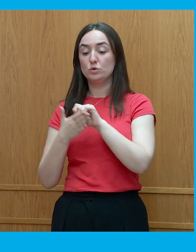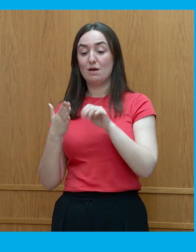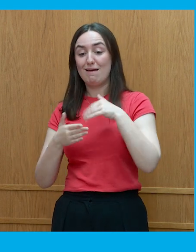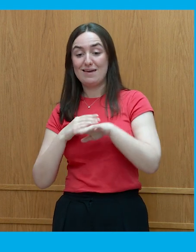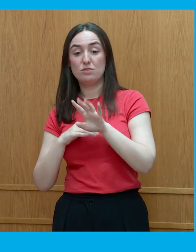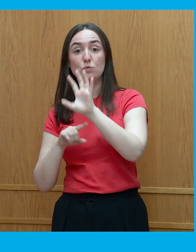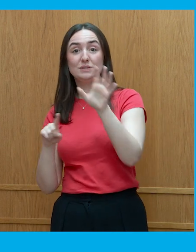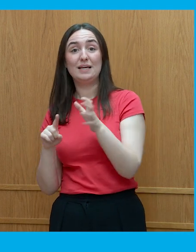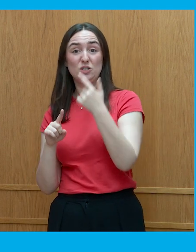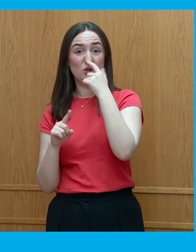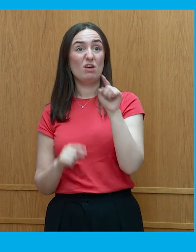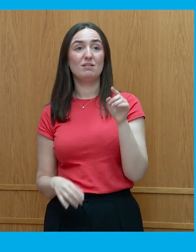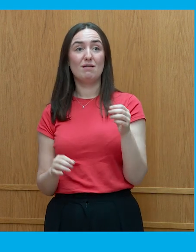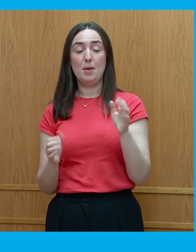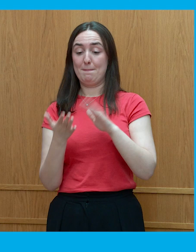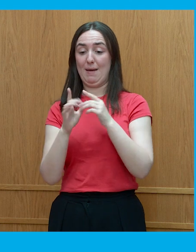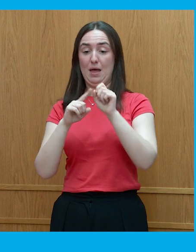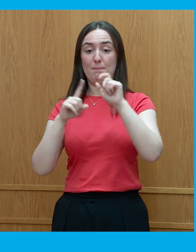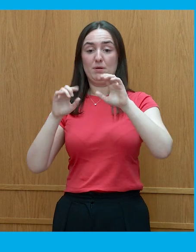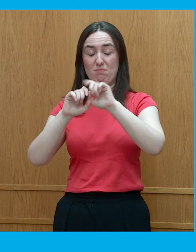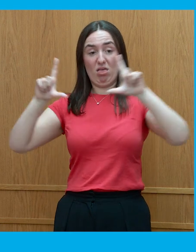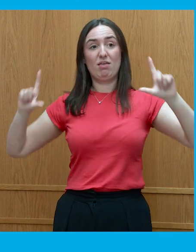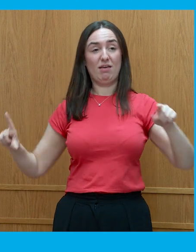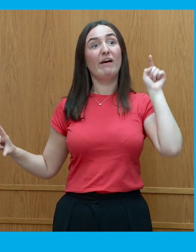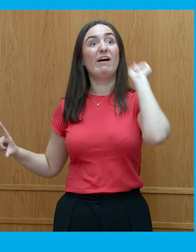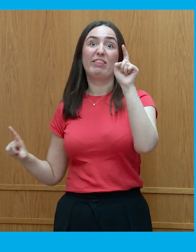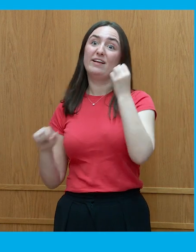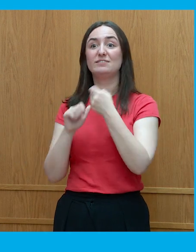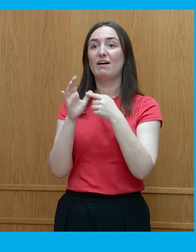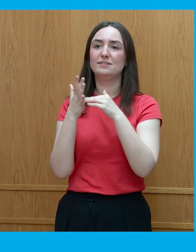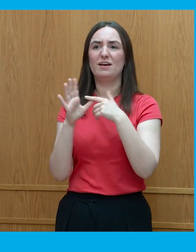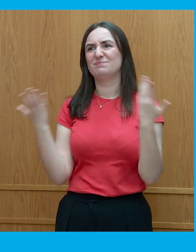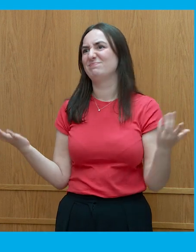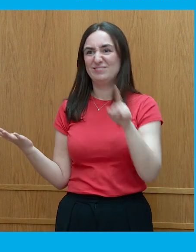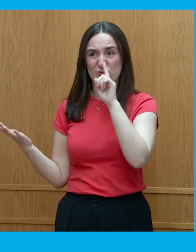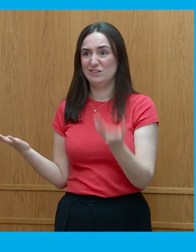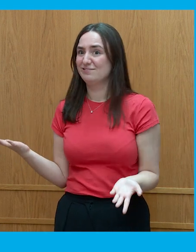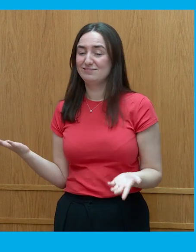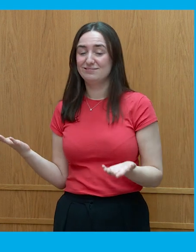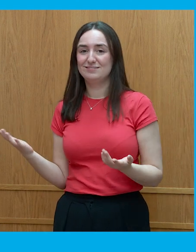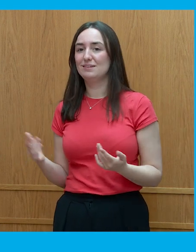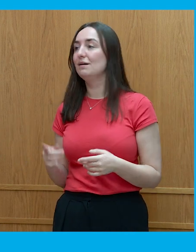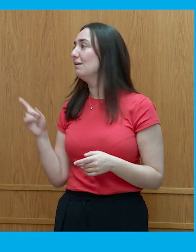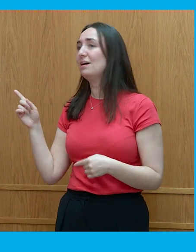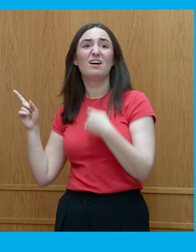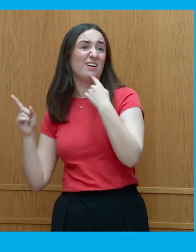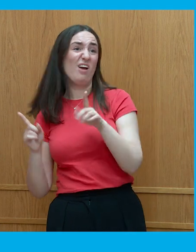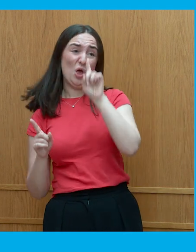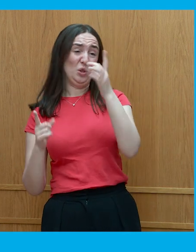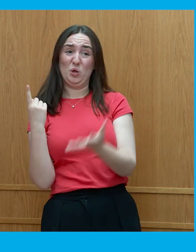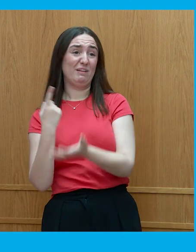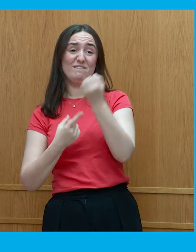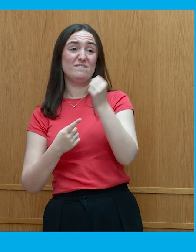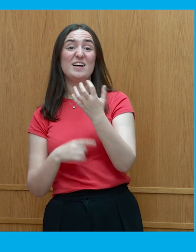find Gaza on the map. So I don't think it matters. Okay, just to be about raw, they couldn't find Israel. Brute politics, right?